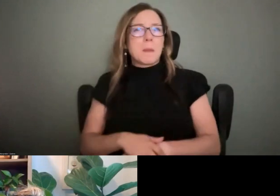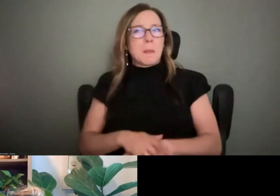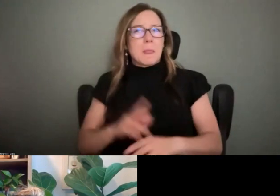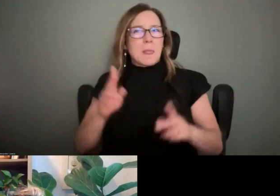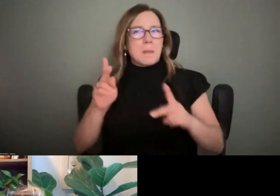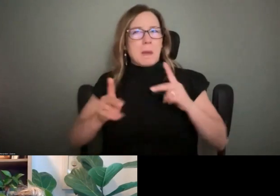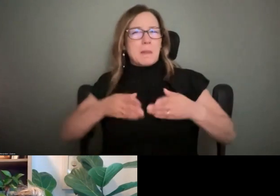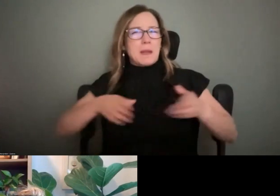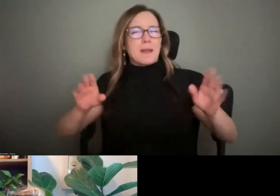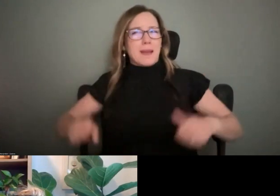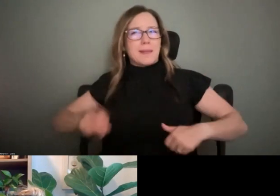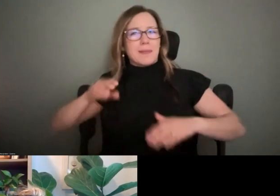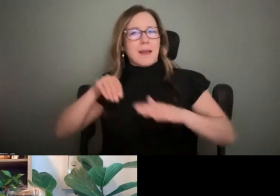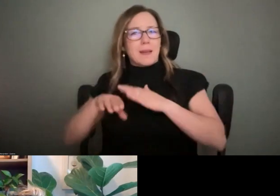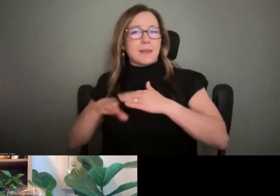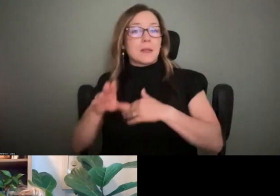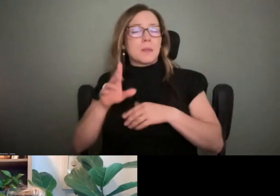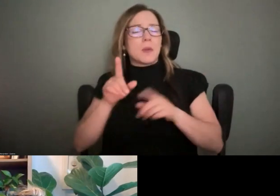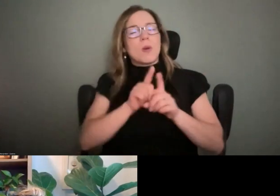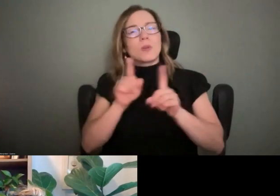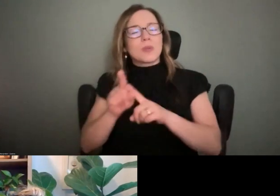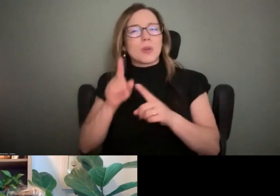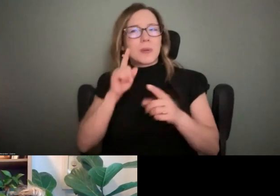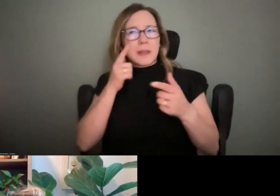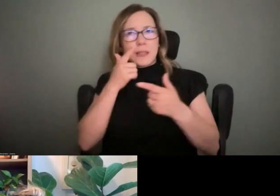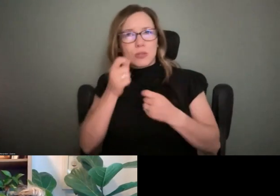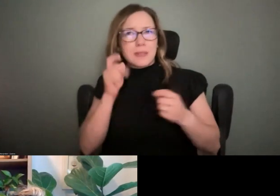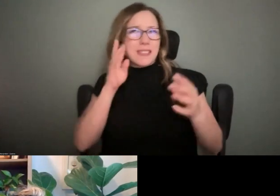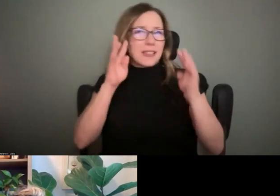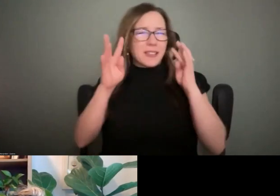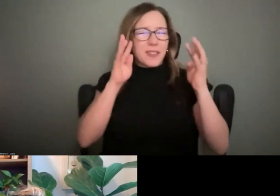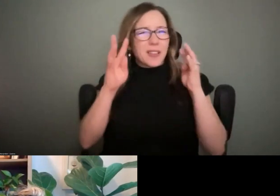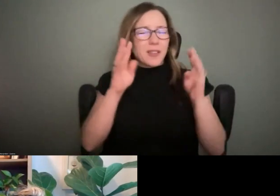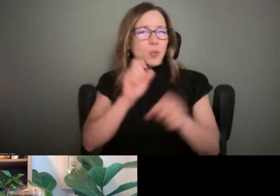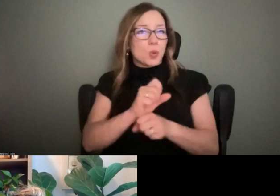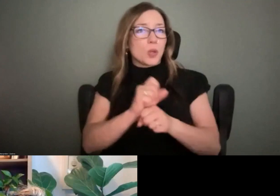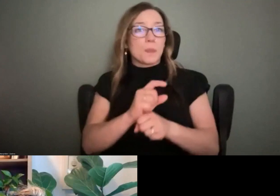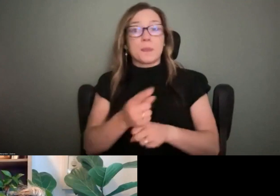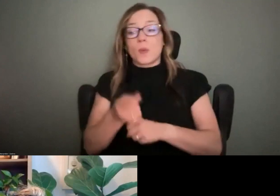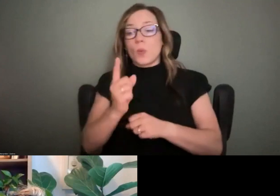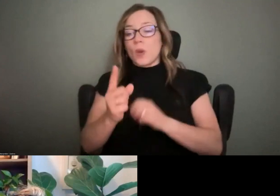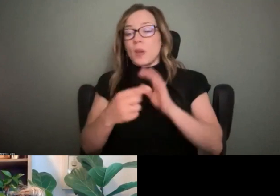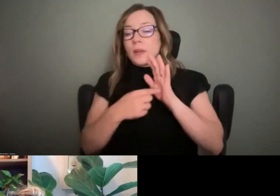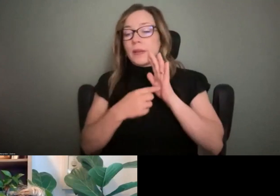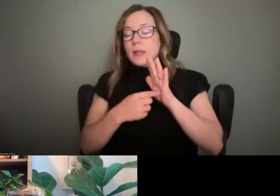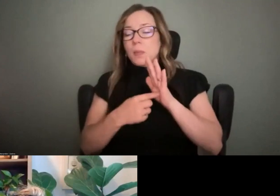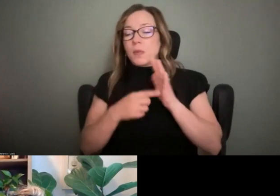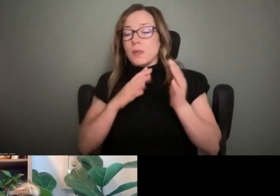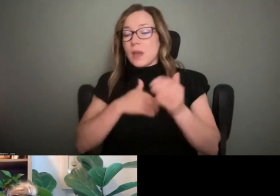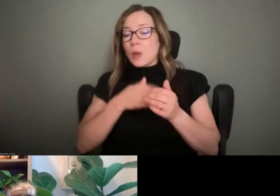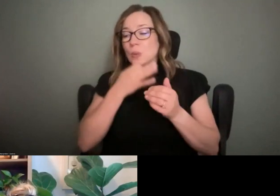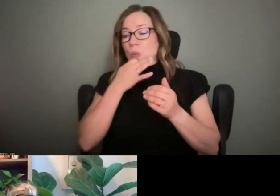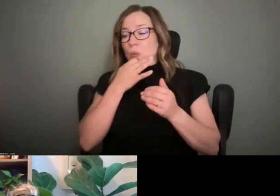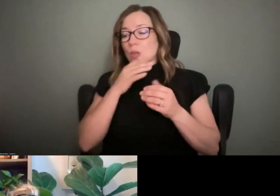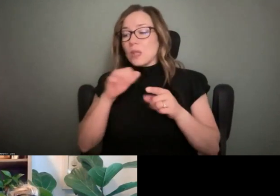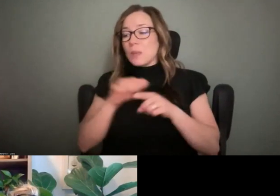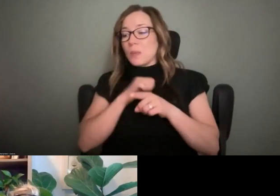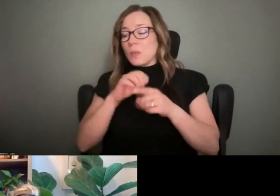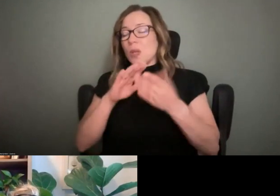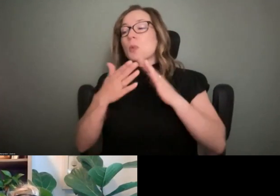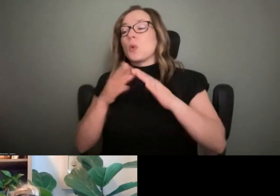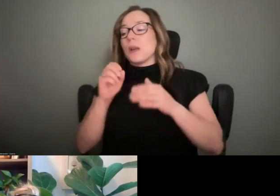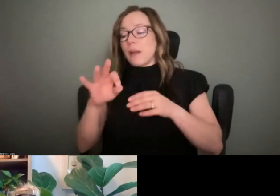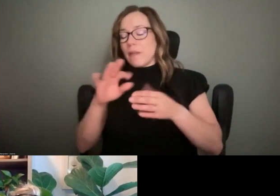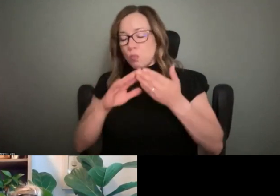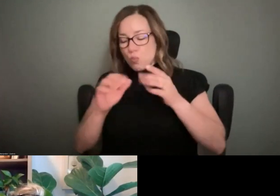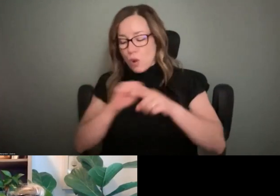and identify interesting and innovative work. One example of that is our upcoming community of practice, which we are launching